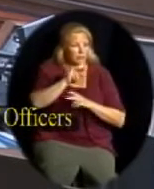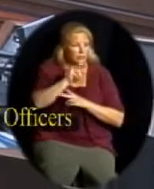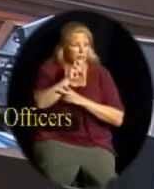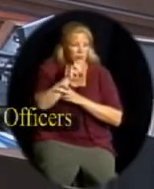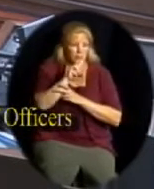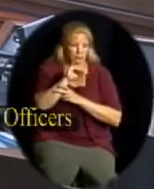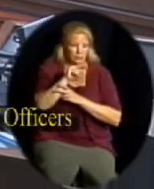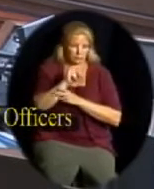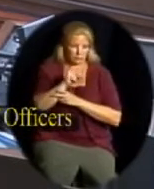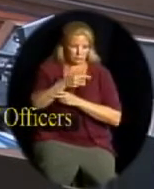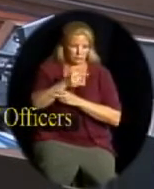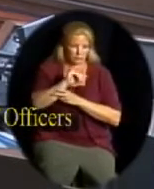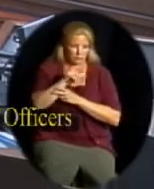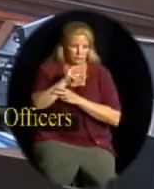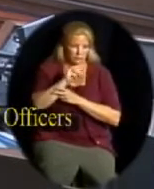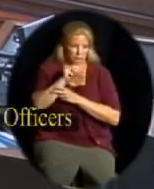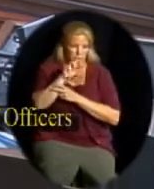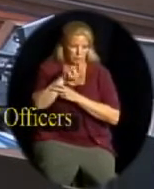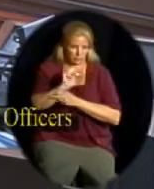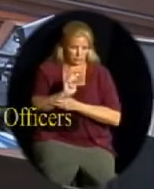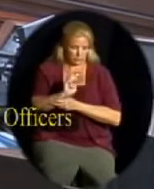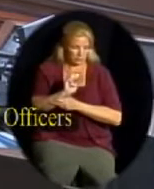Gilmore. Second.